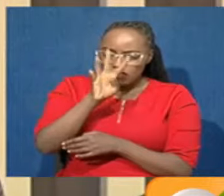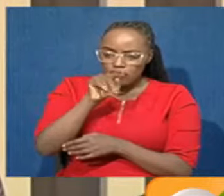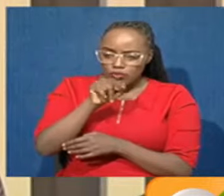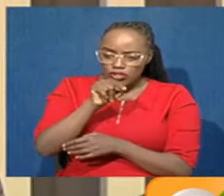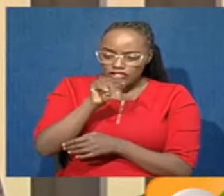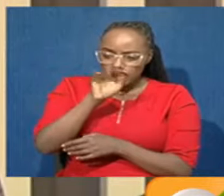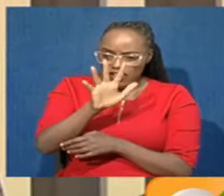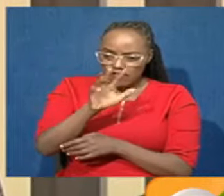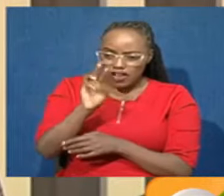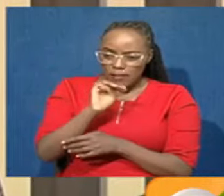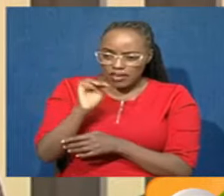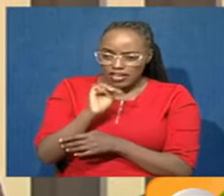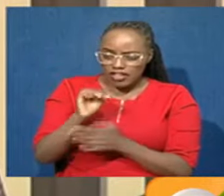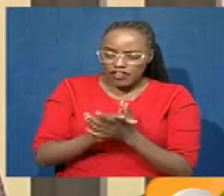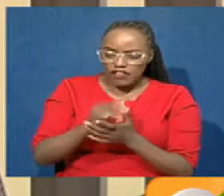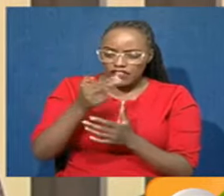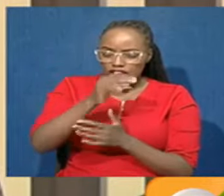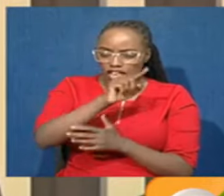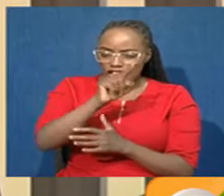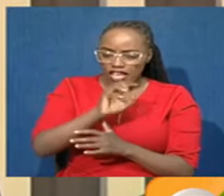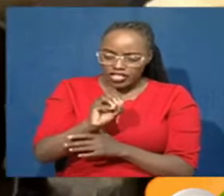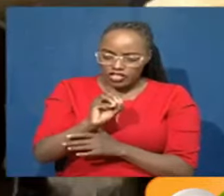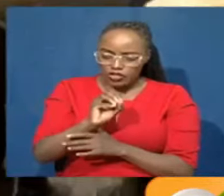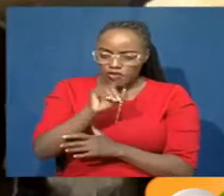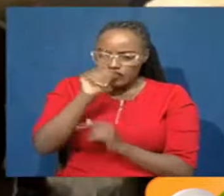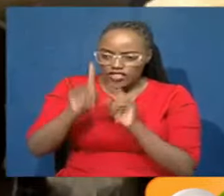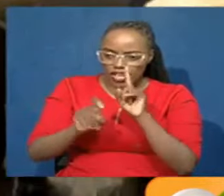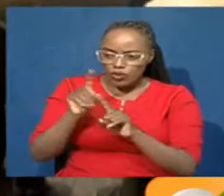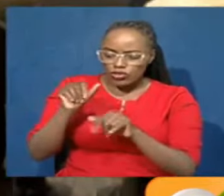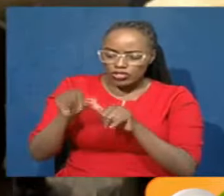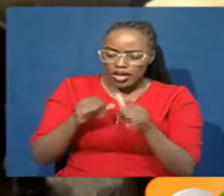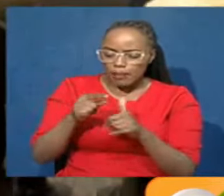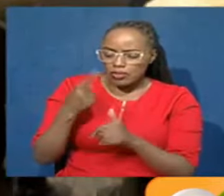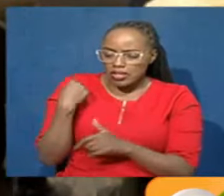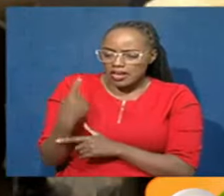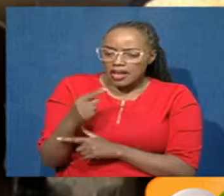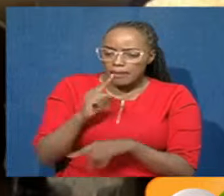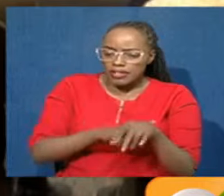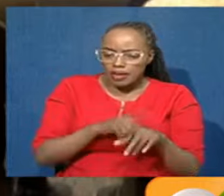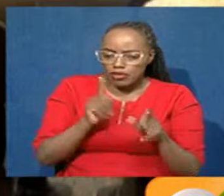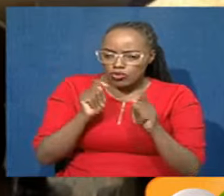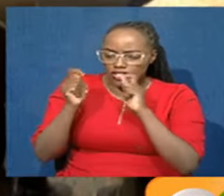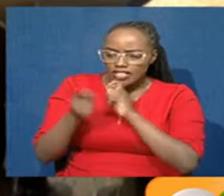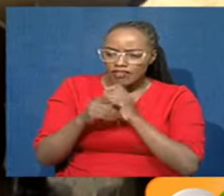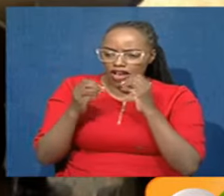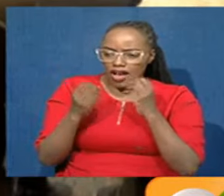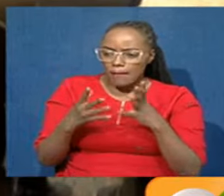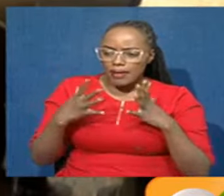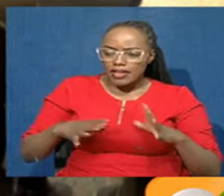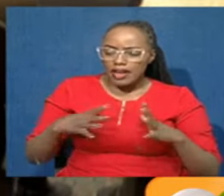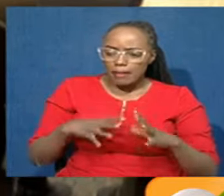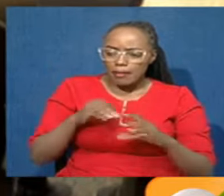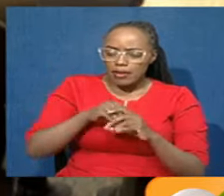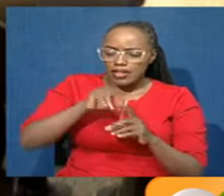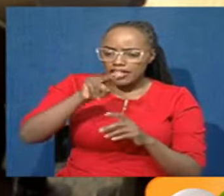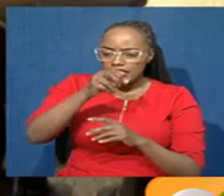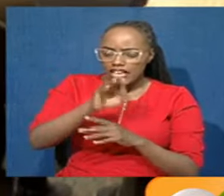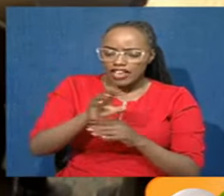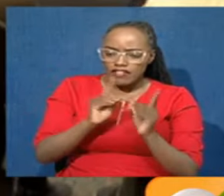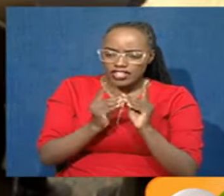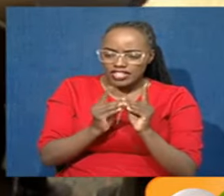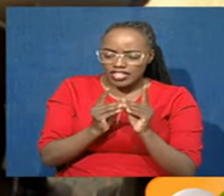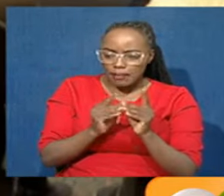4.5 million Kenyans. Yes. Hazel, on that question about figures, so as you're transitioning, how many people in the NHF database in